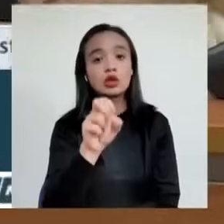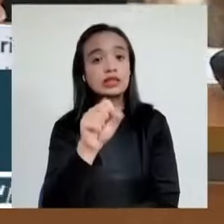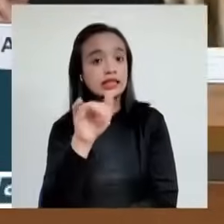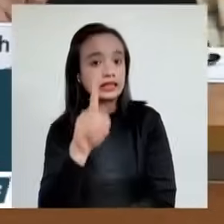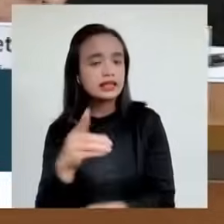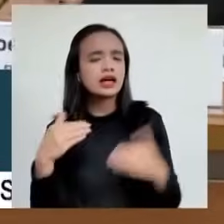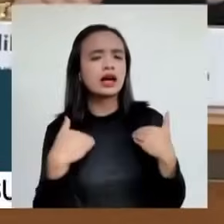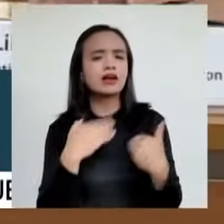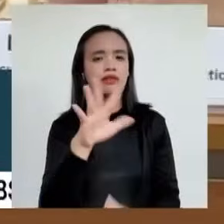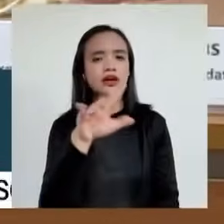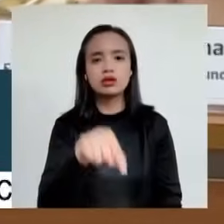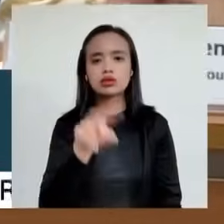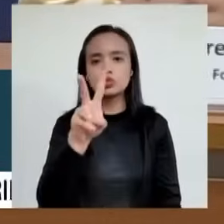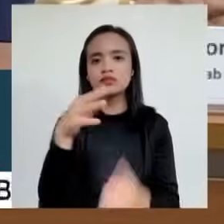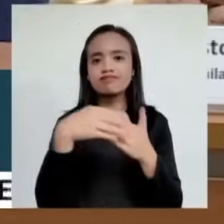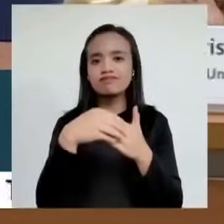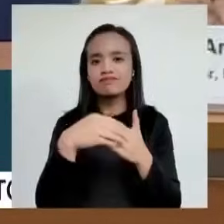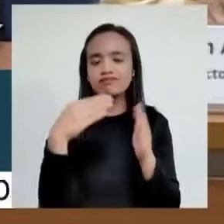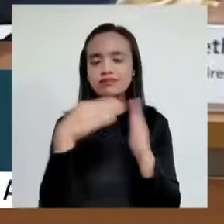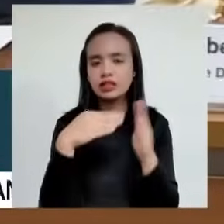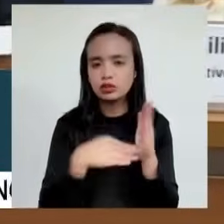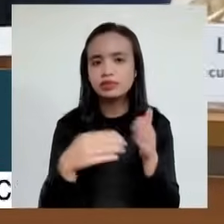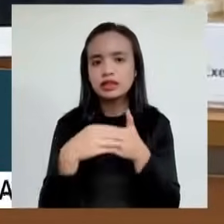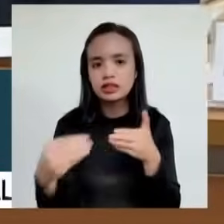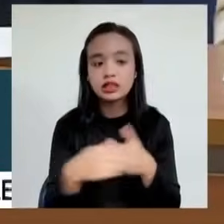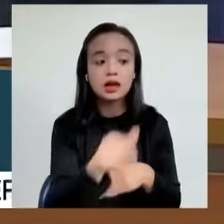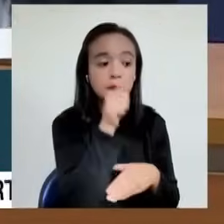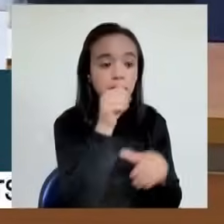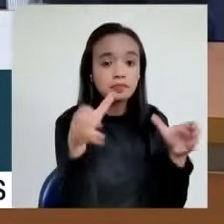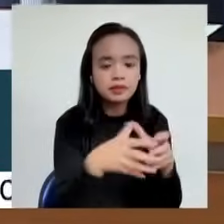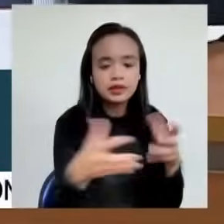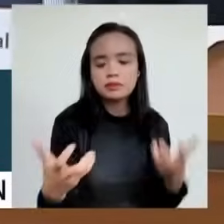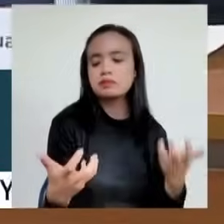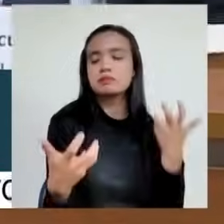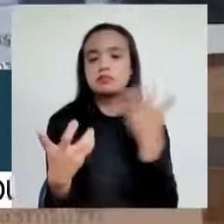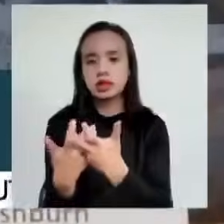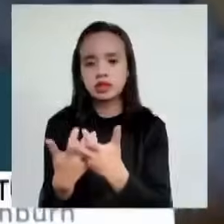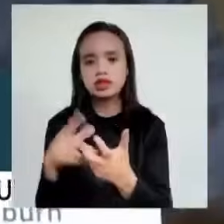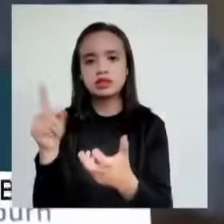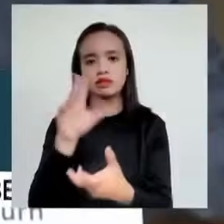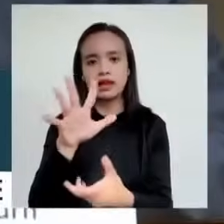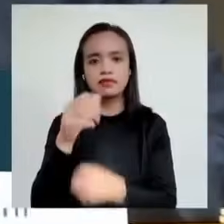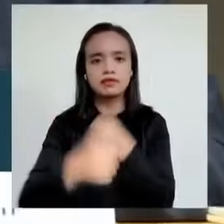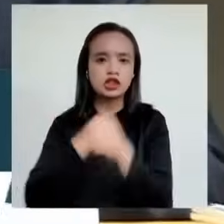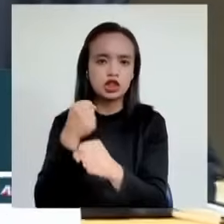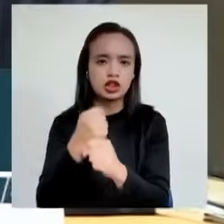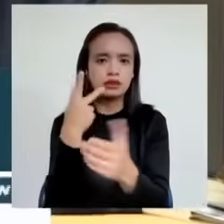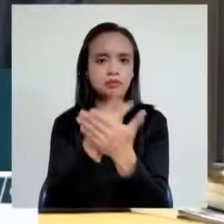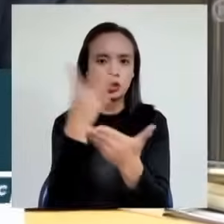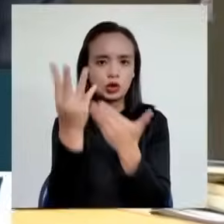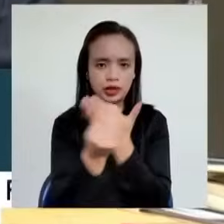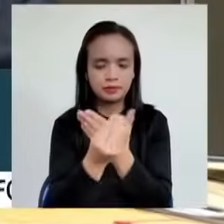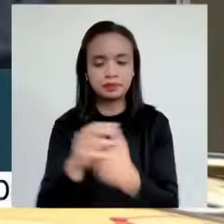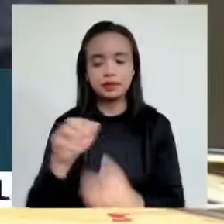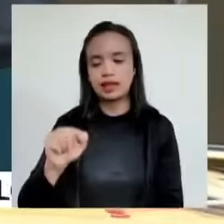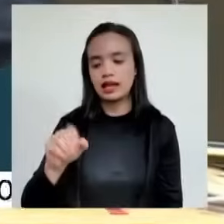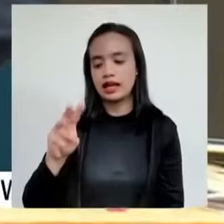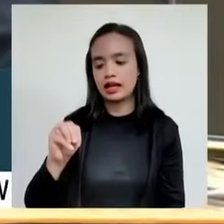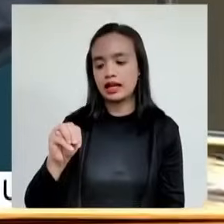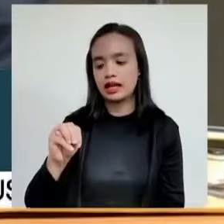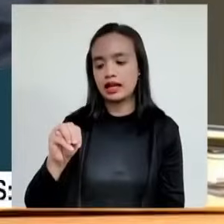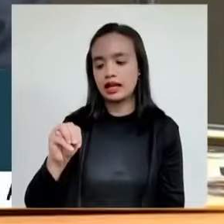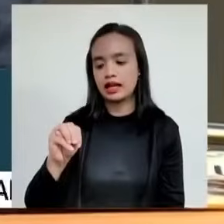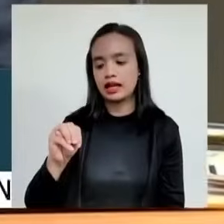million, while the private sector will match it for the initial five-year program. AMDEV head Danilo Lachica, who is